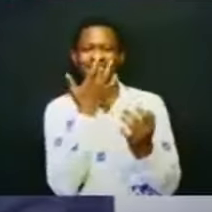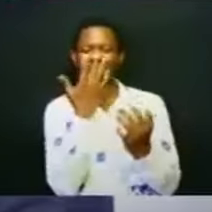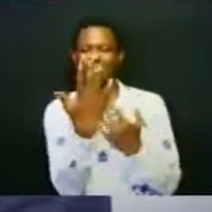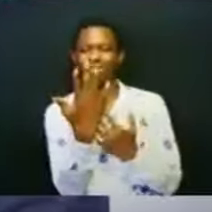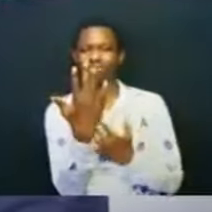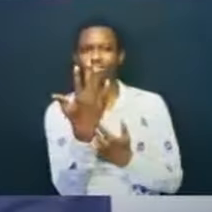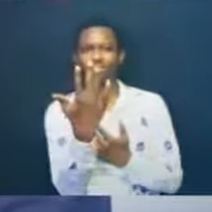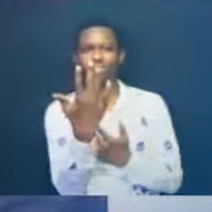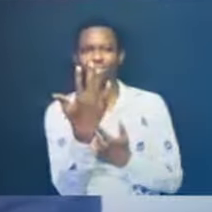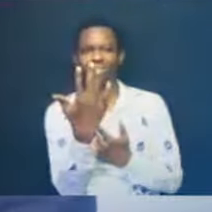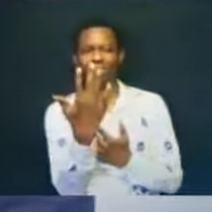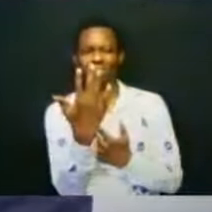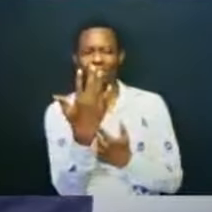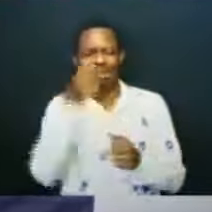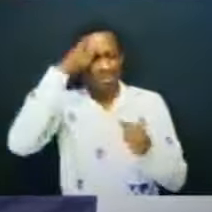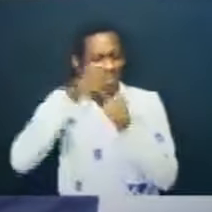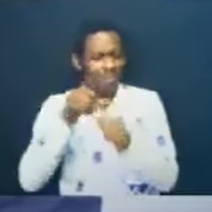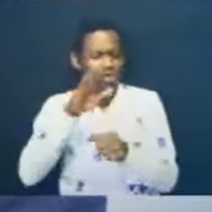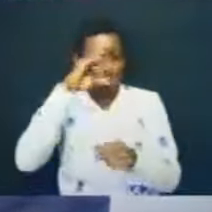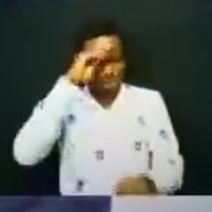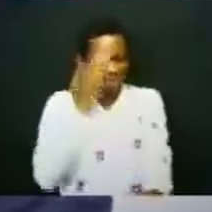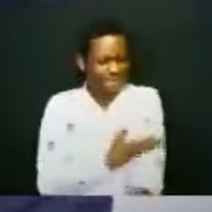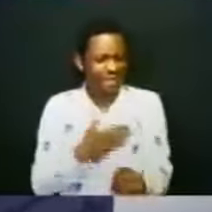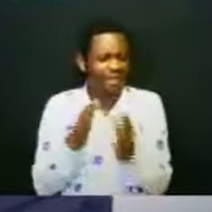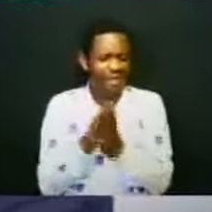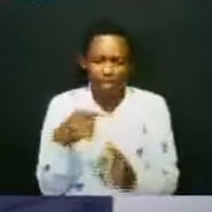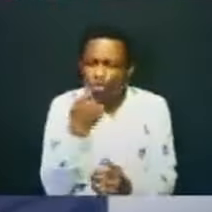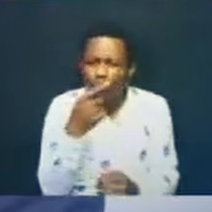remember the son questioning, who is this man?